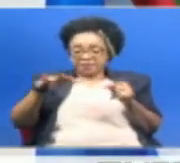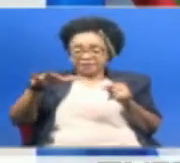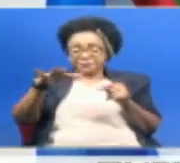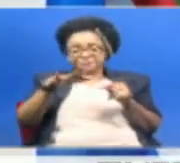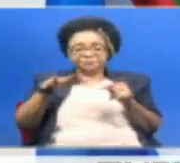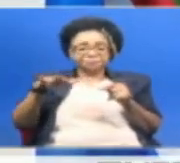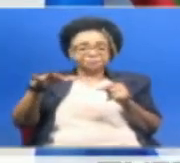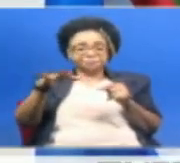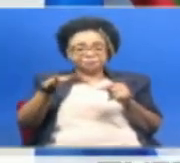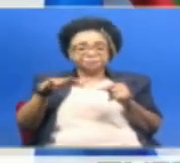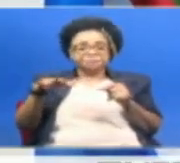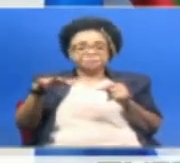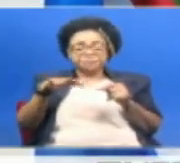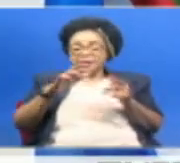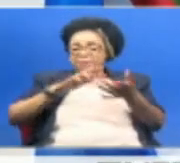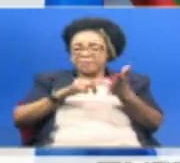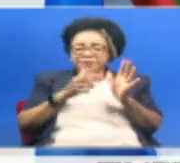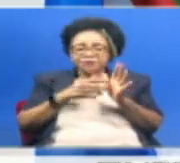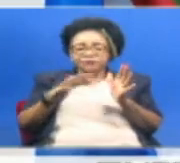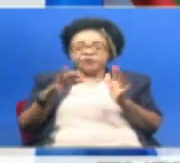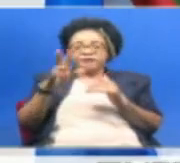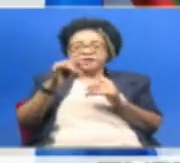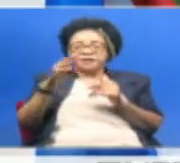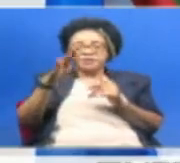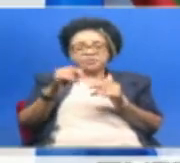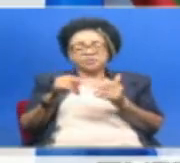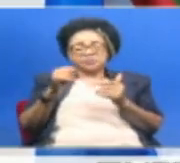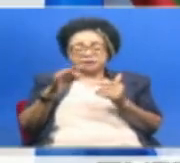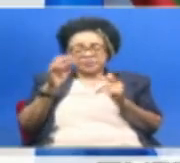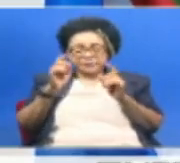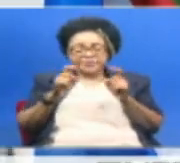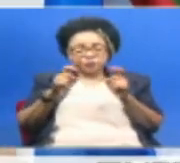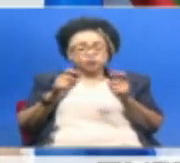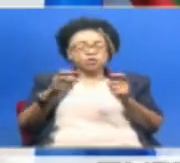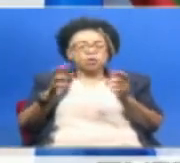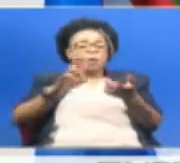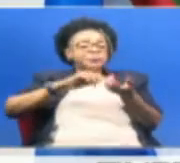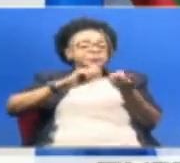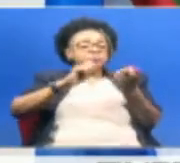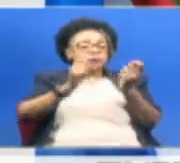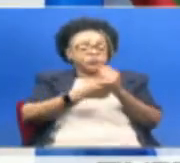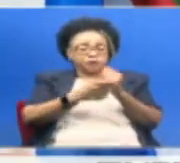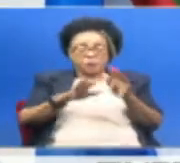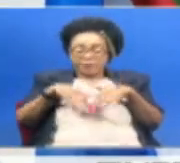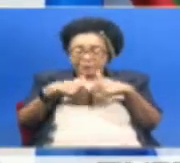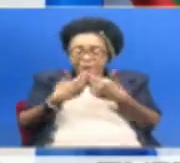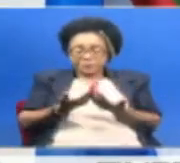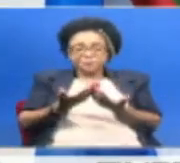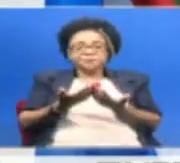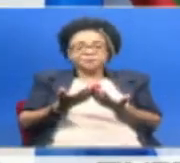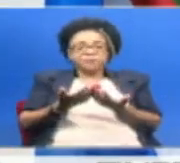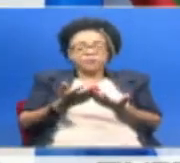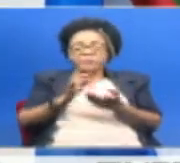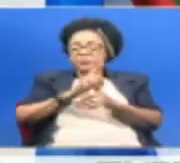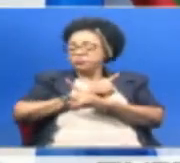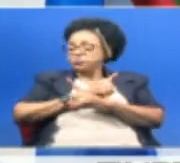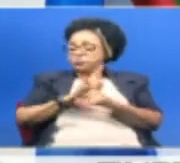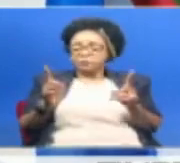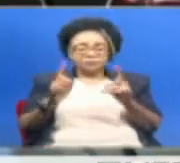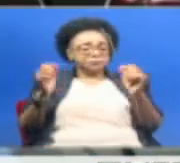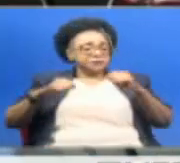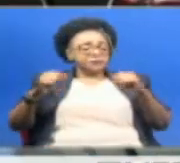of the need to reconstitute the IEBC, but the how is not been